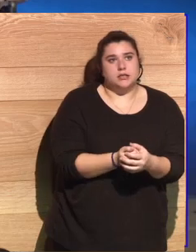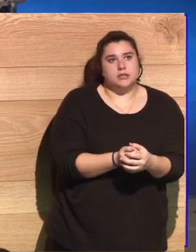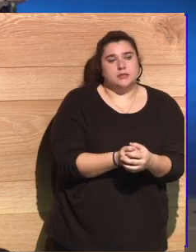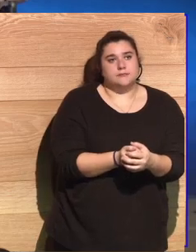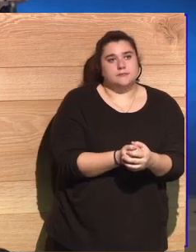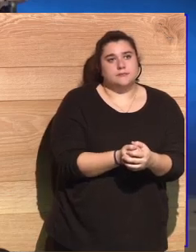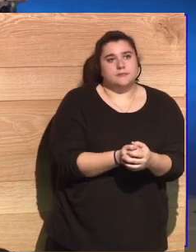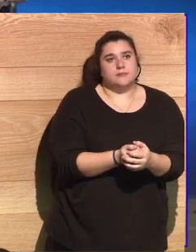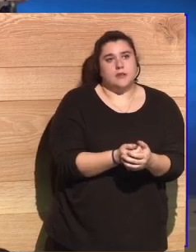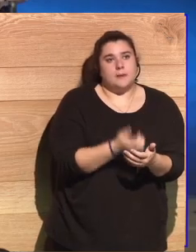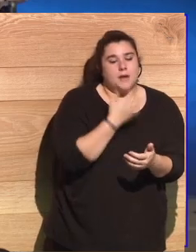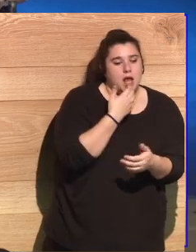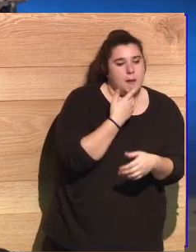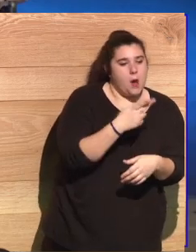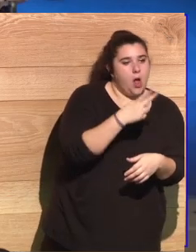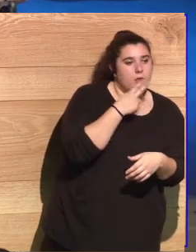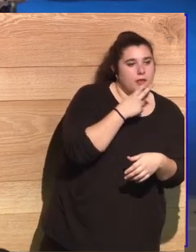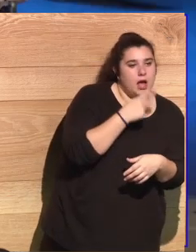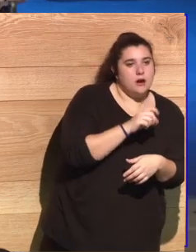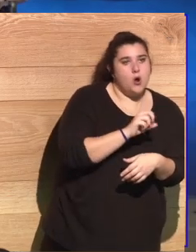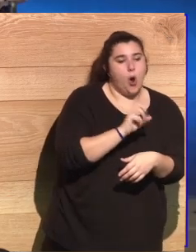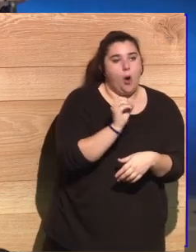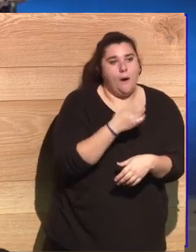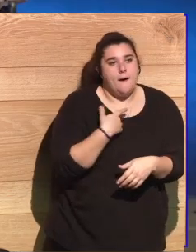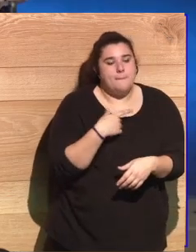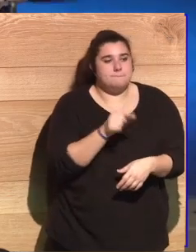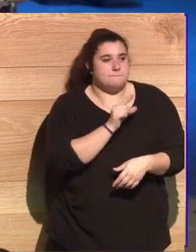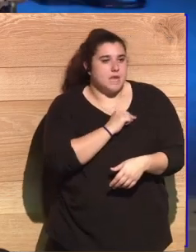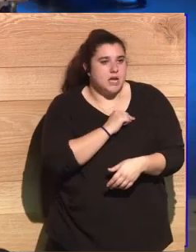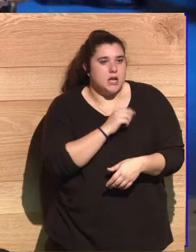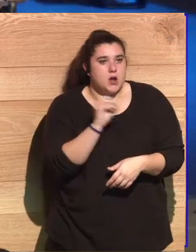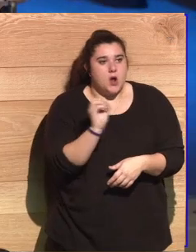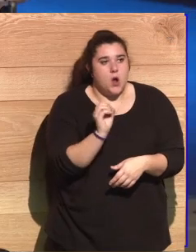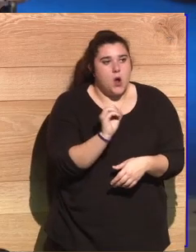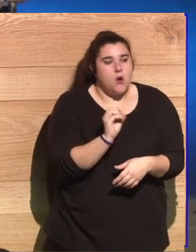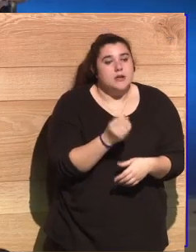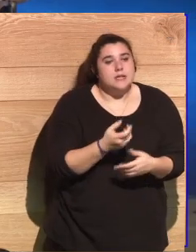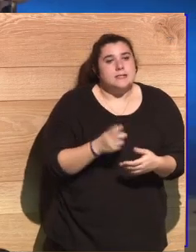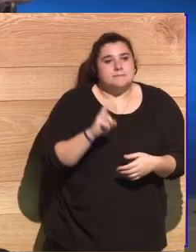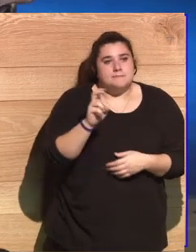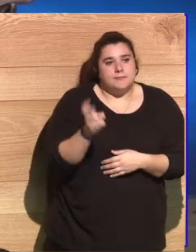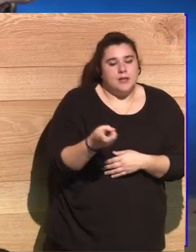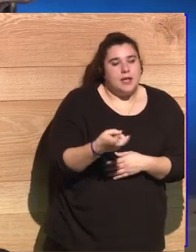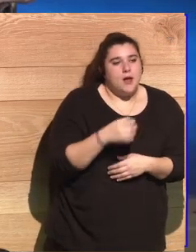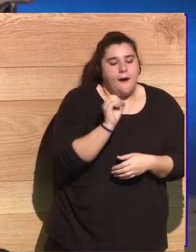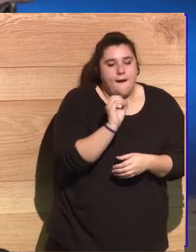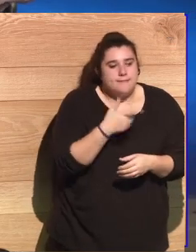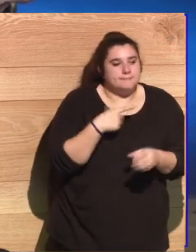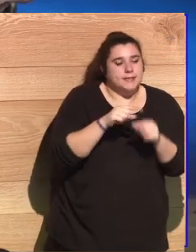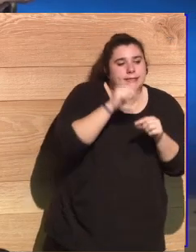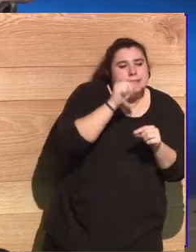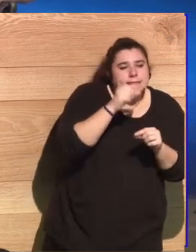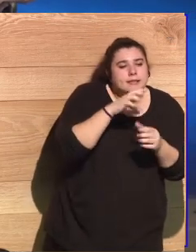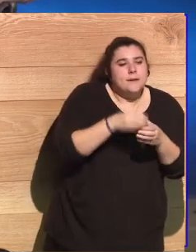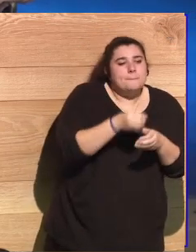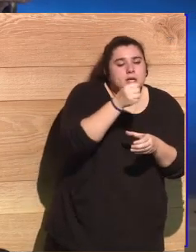pens and little small pint bottles of liquor and things like that. So when I saw all that stuff, and flowers,